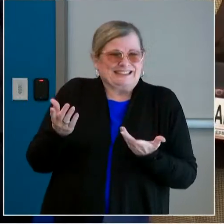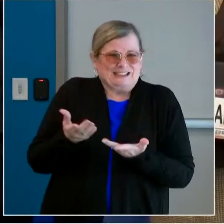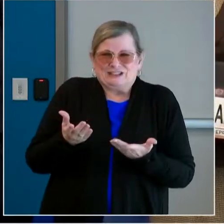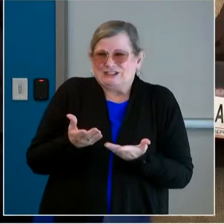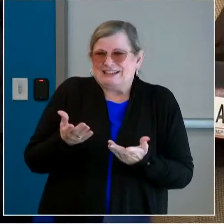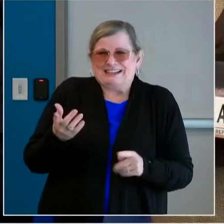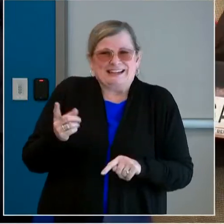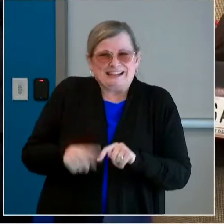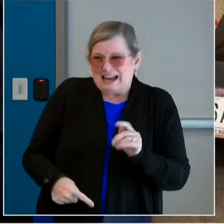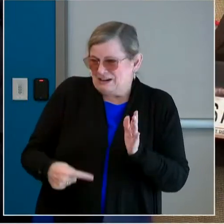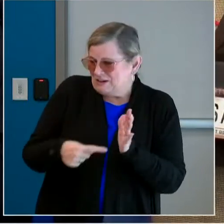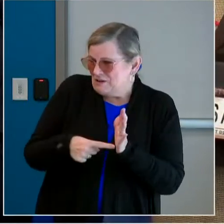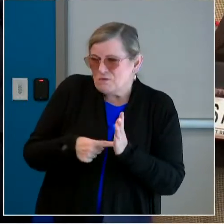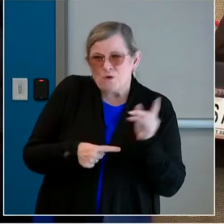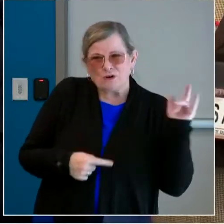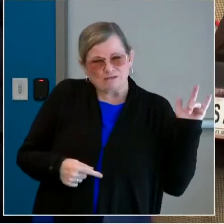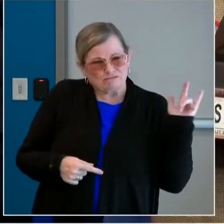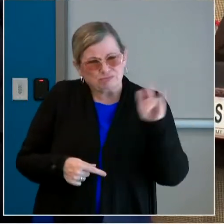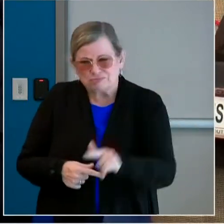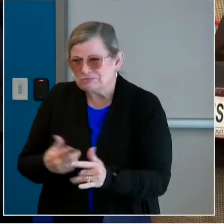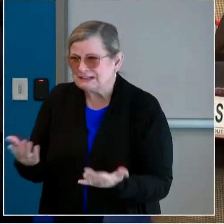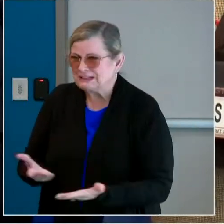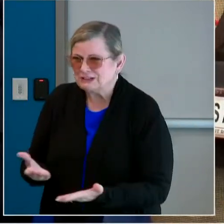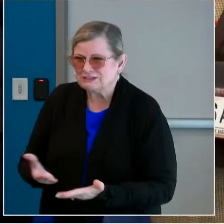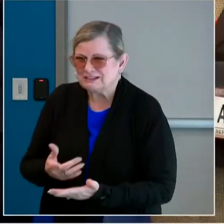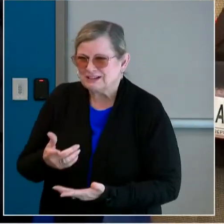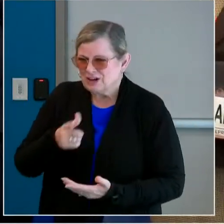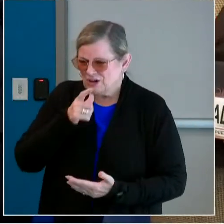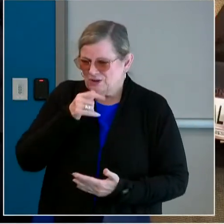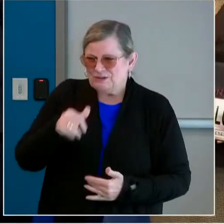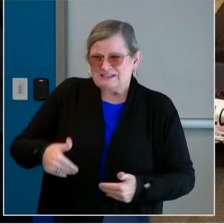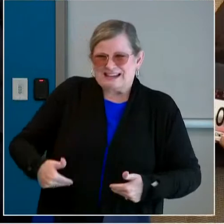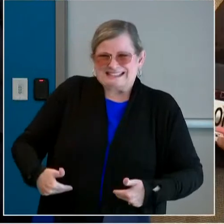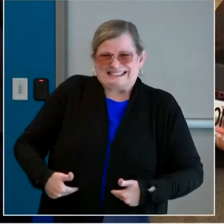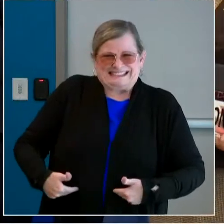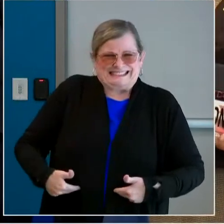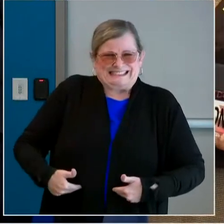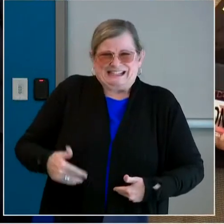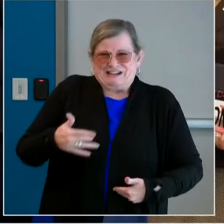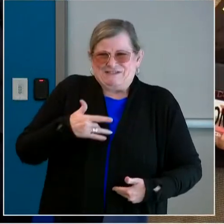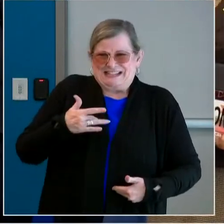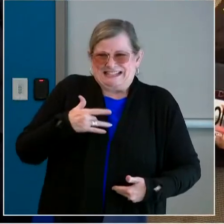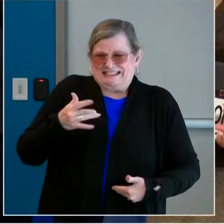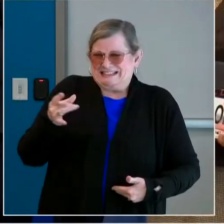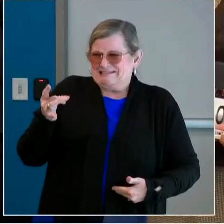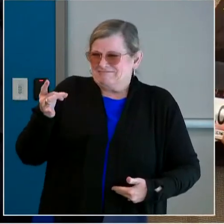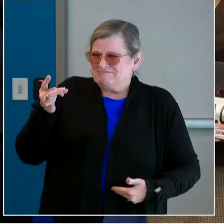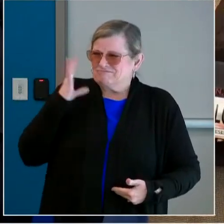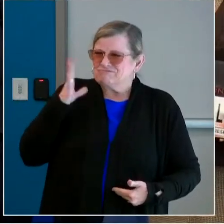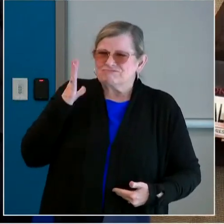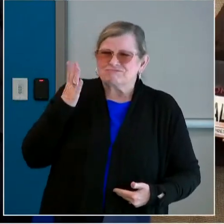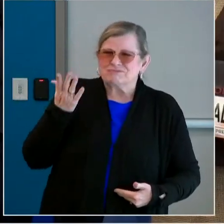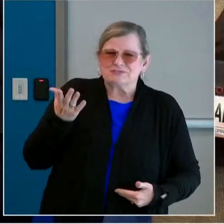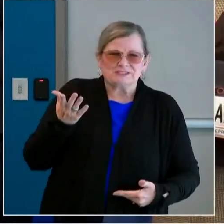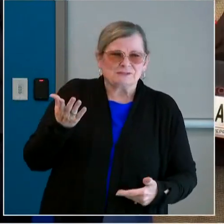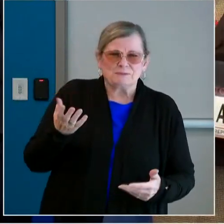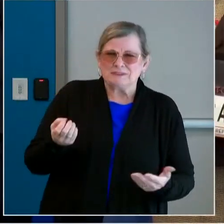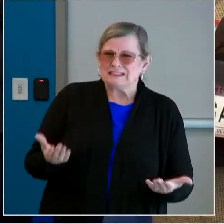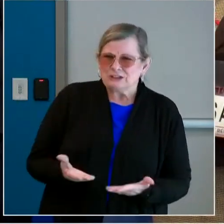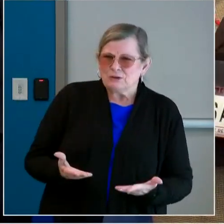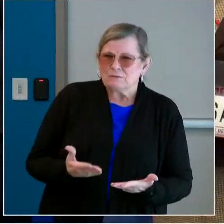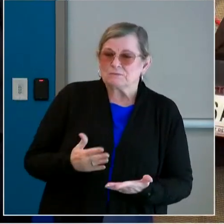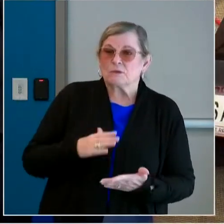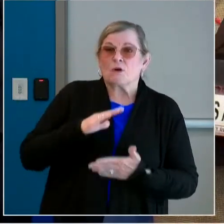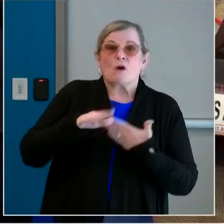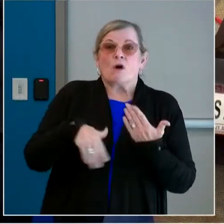need to let this gut feeling of horror sink in and mobilize all of us as one country to stand together.